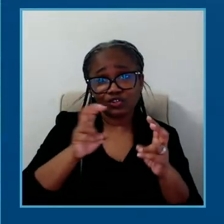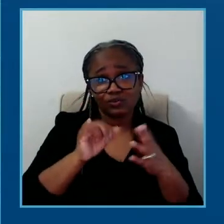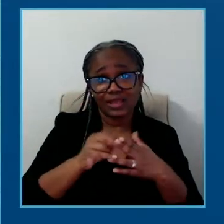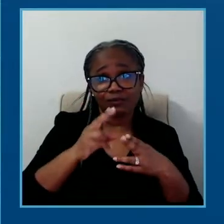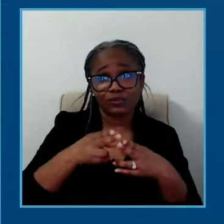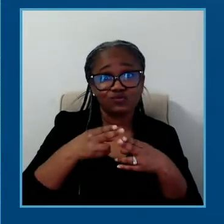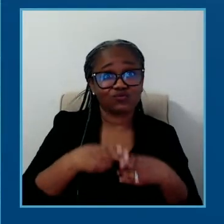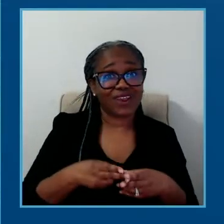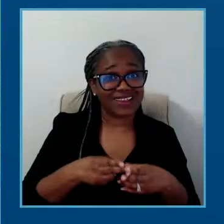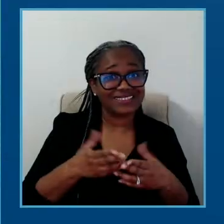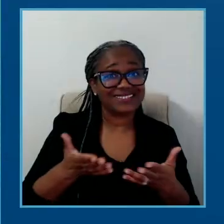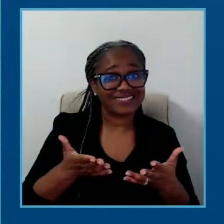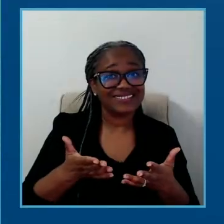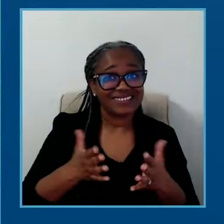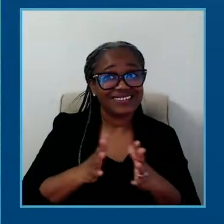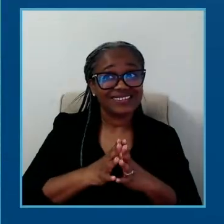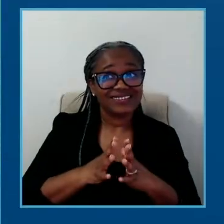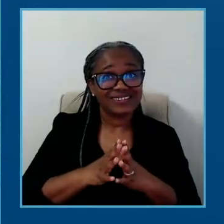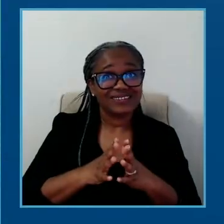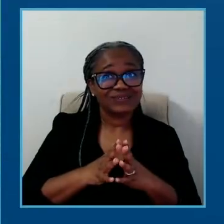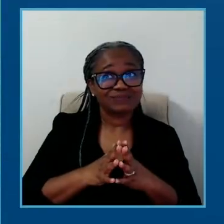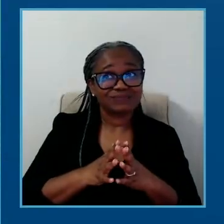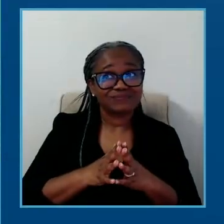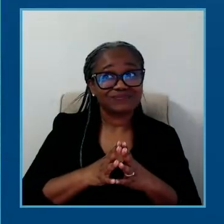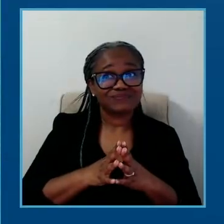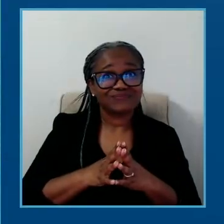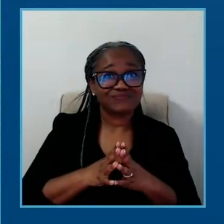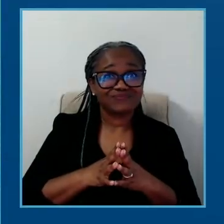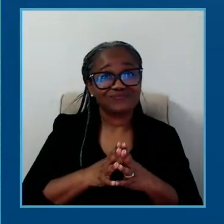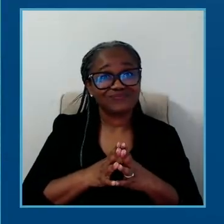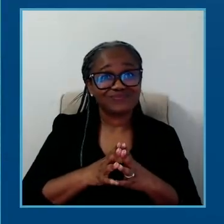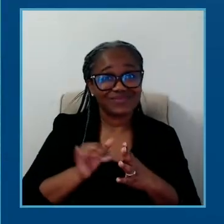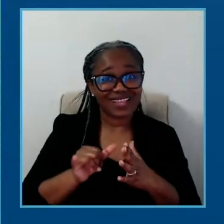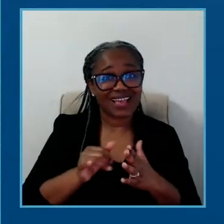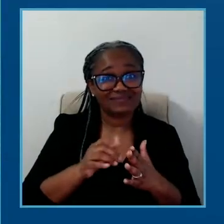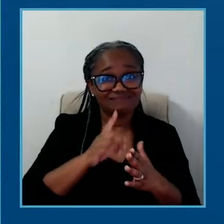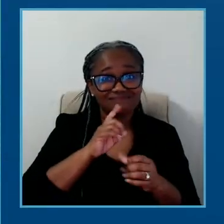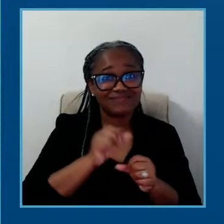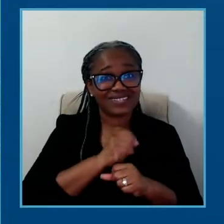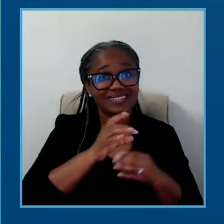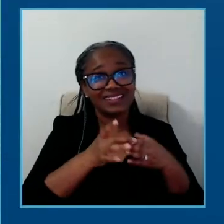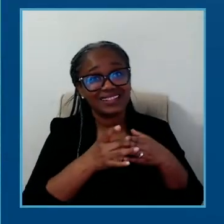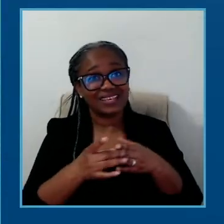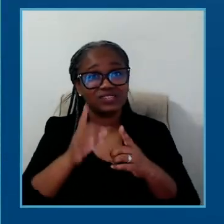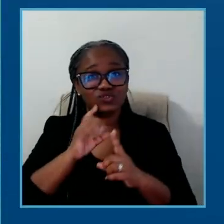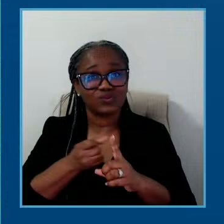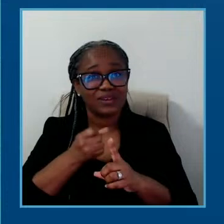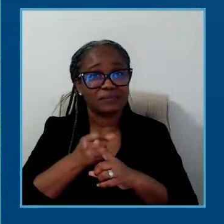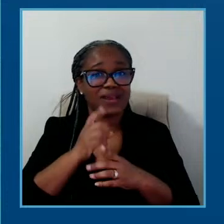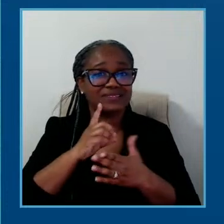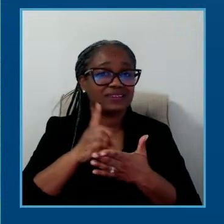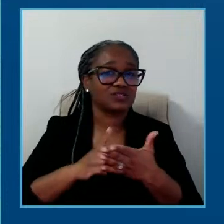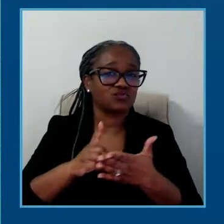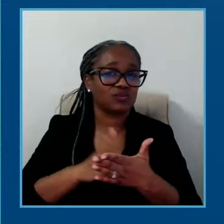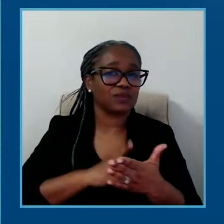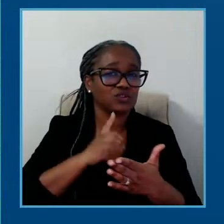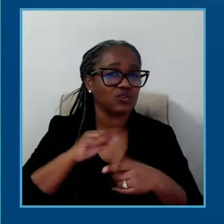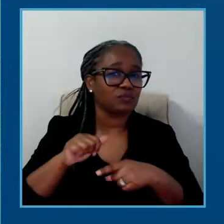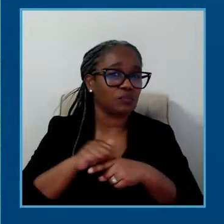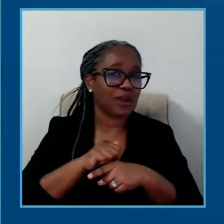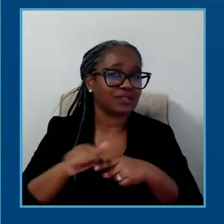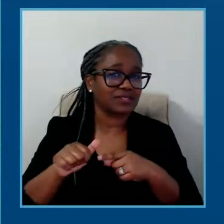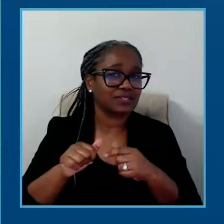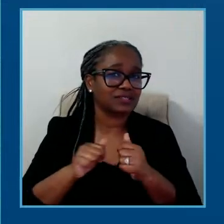that particular, that's a discriminatory process with regard to creating